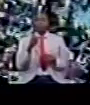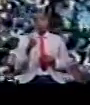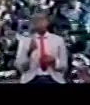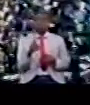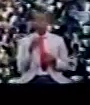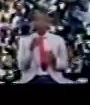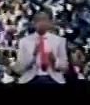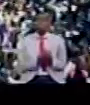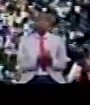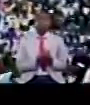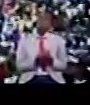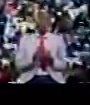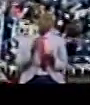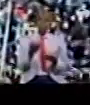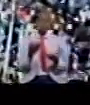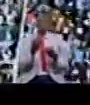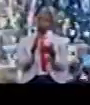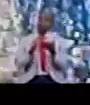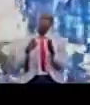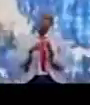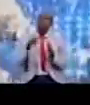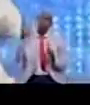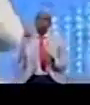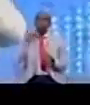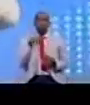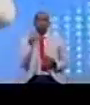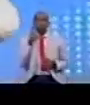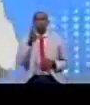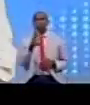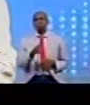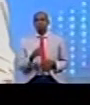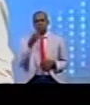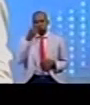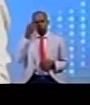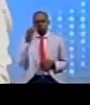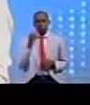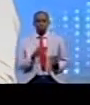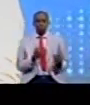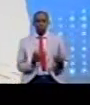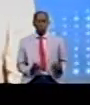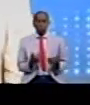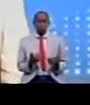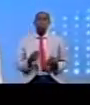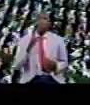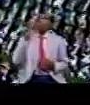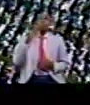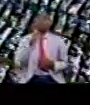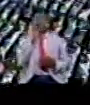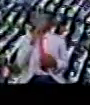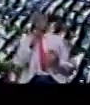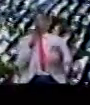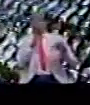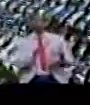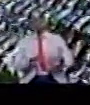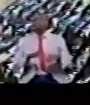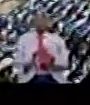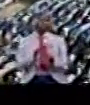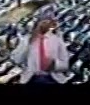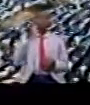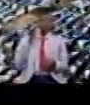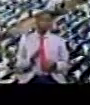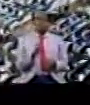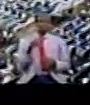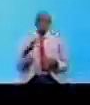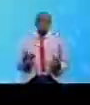We are still going to pray on that line. You know, in the book of Kings, the prophets, Elias came to